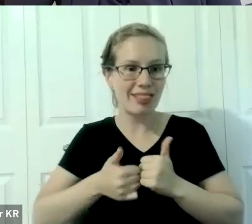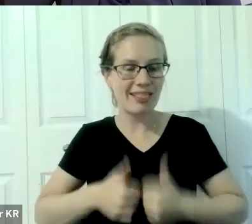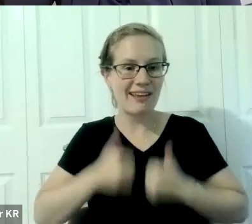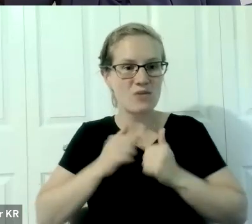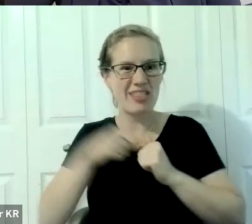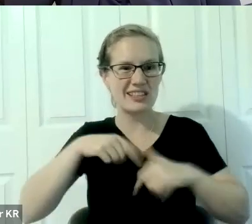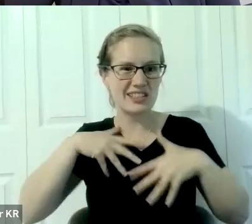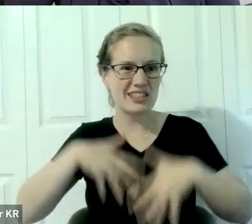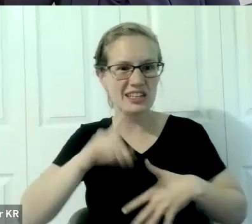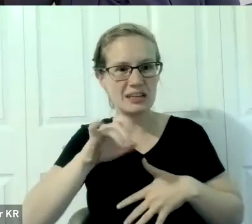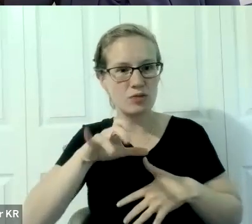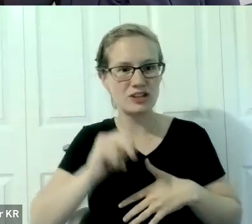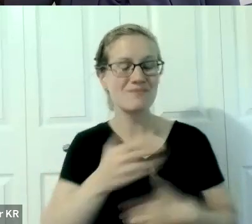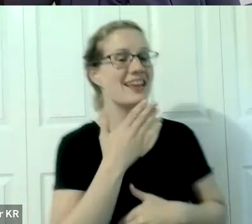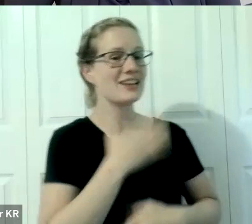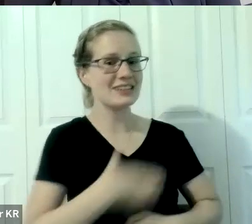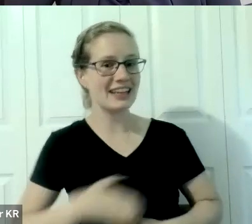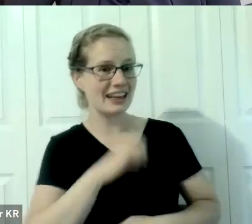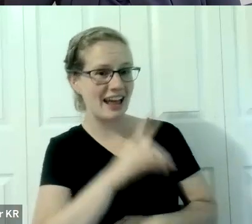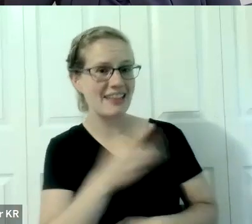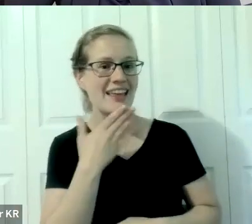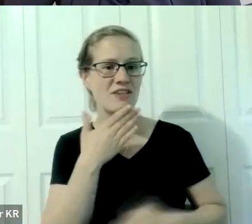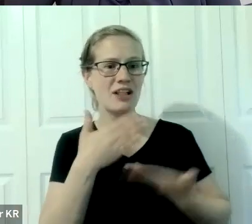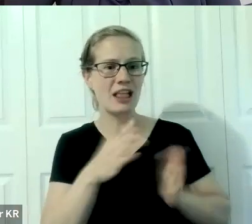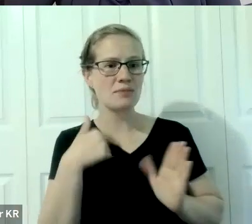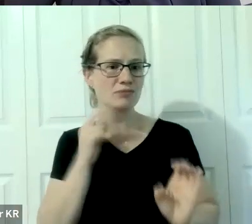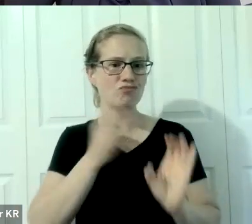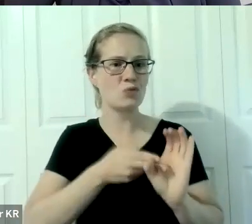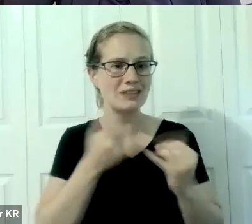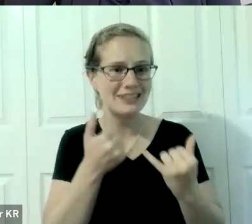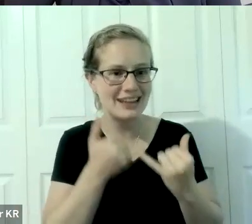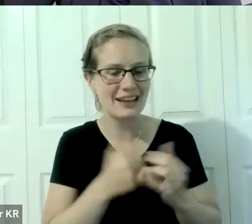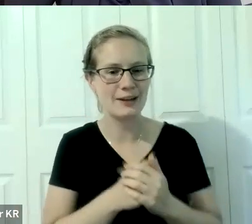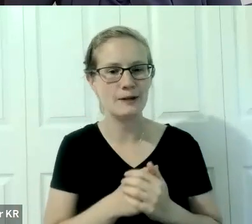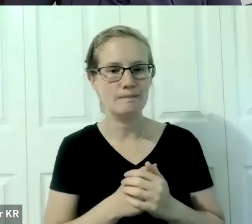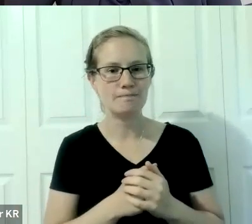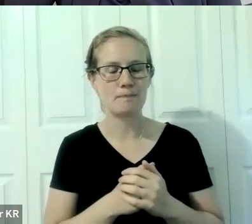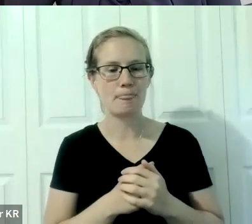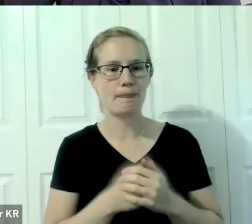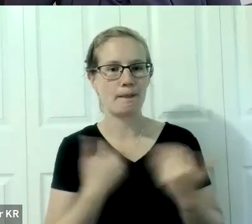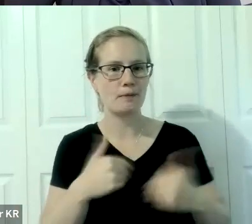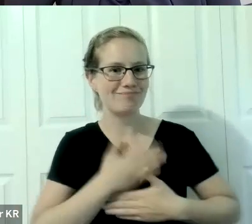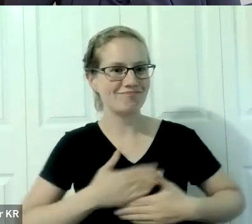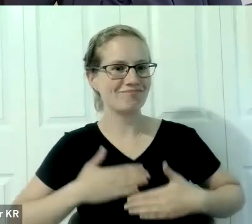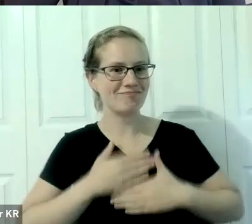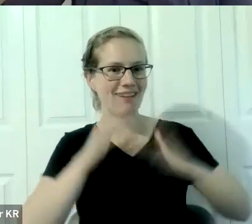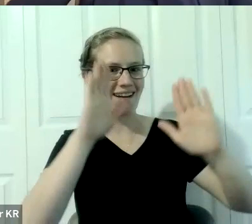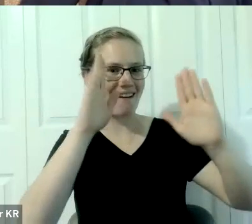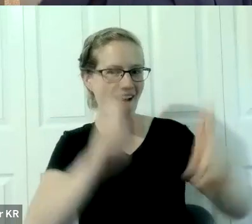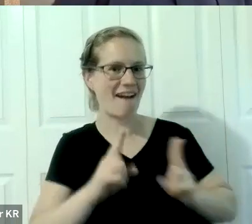experience. Thank you, Deacon Ed, and thank you for allowing me to be with you all today. It, uh, it certainly is a pleasure and a great